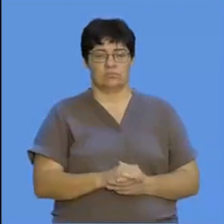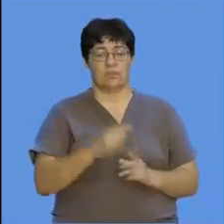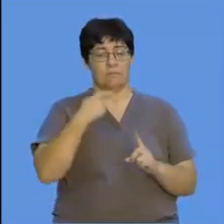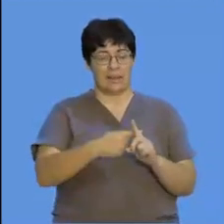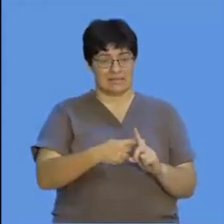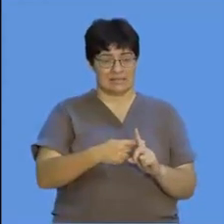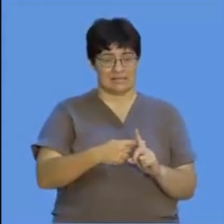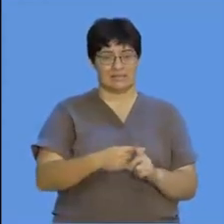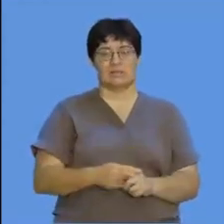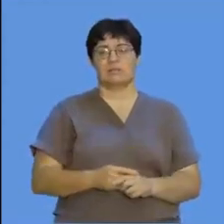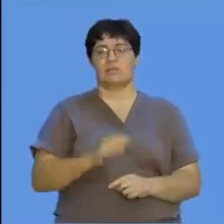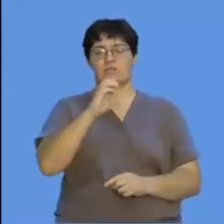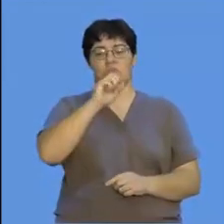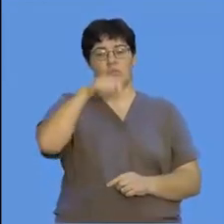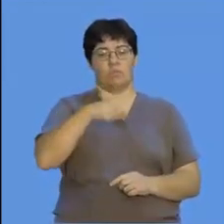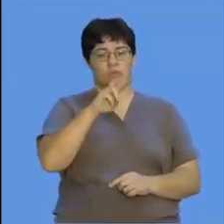plus 0.2,